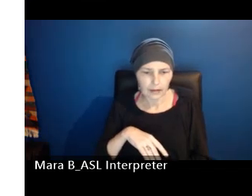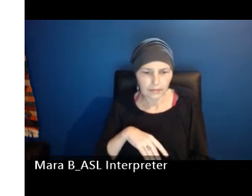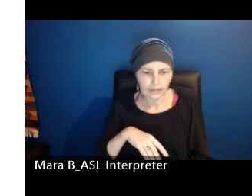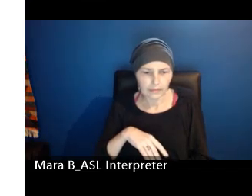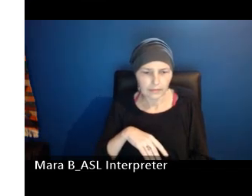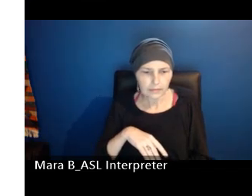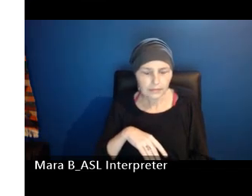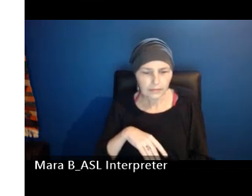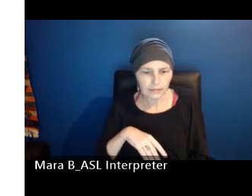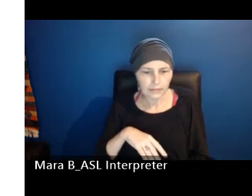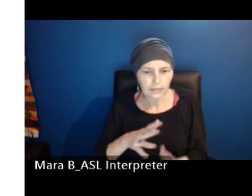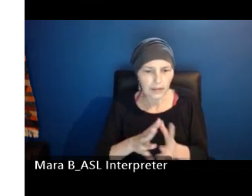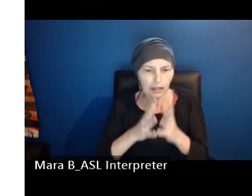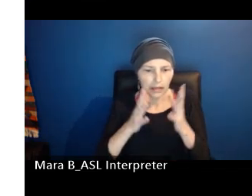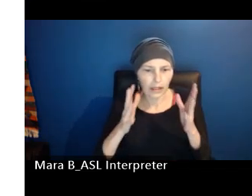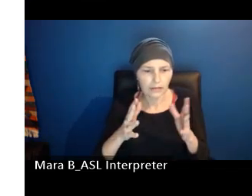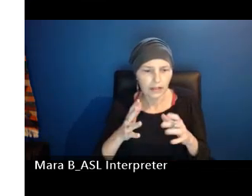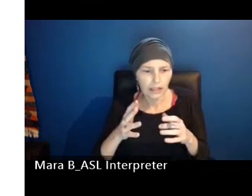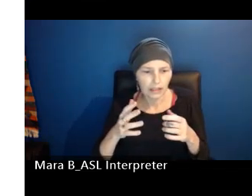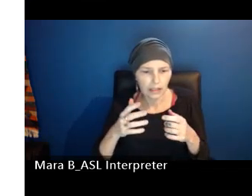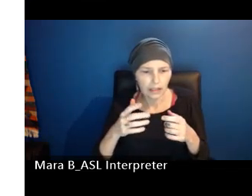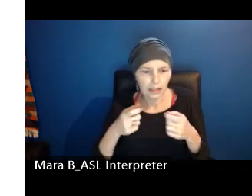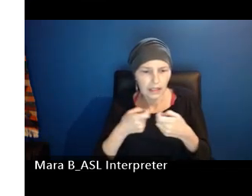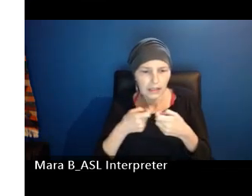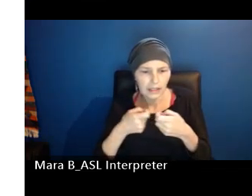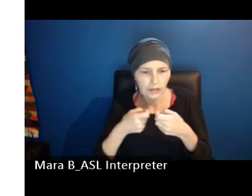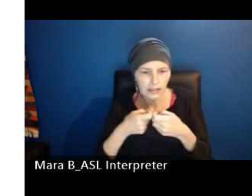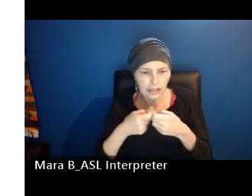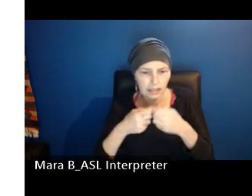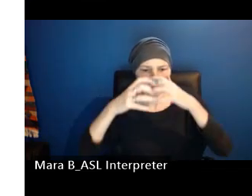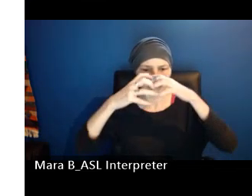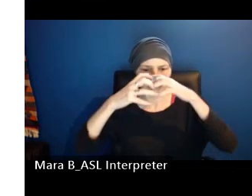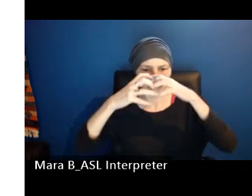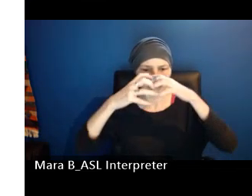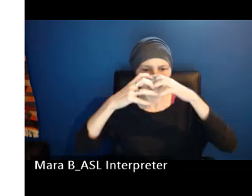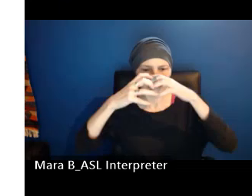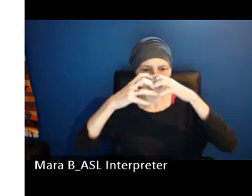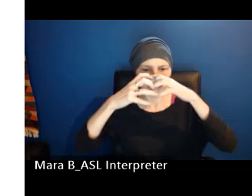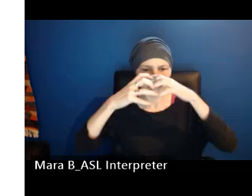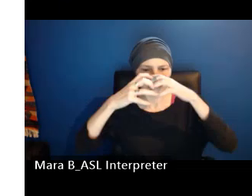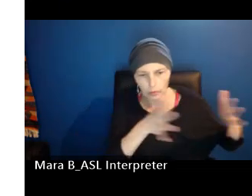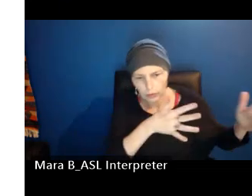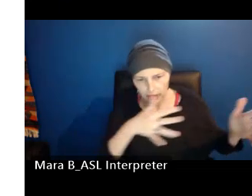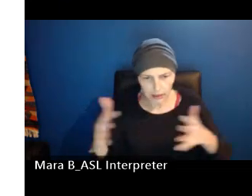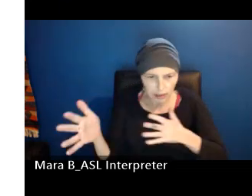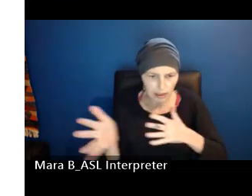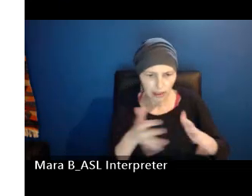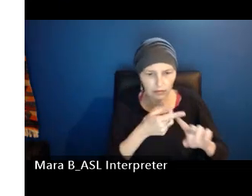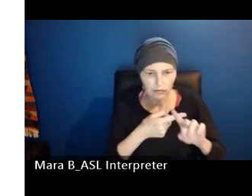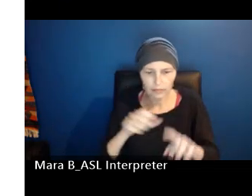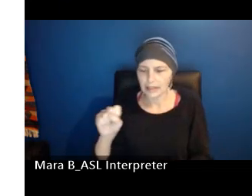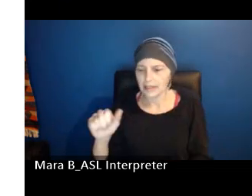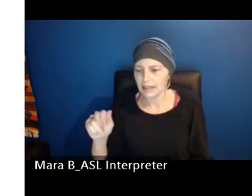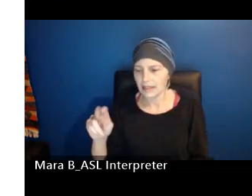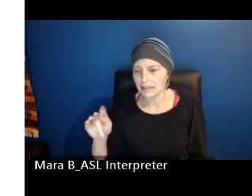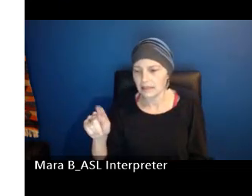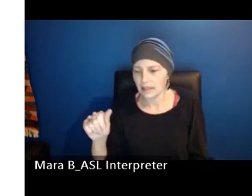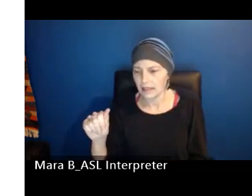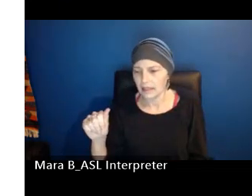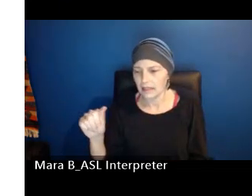the electricity is going up because of the high wind from the Santa Anas. Also, I don't know where you guys are going to get